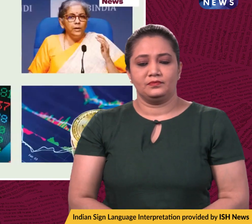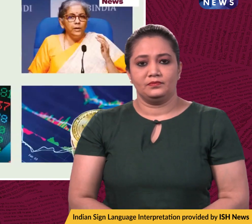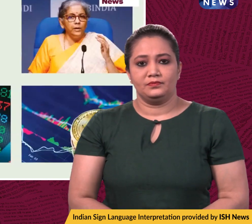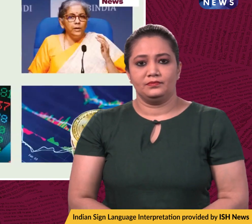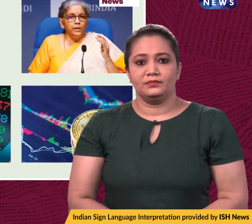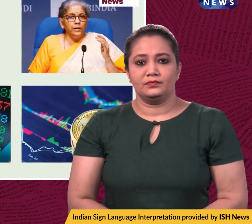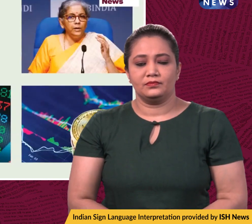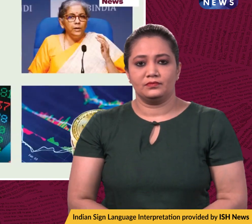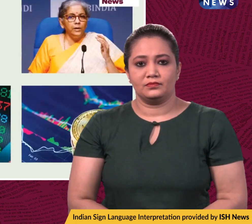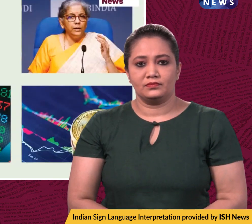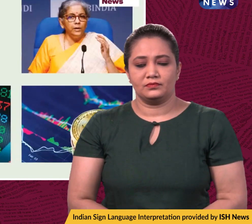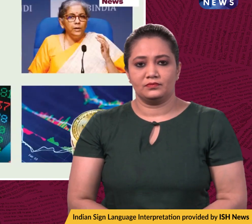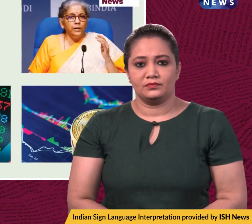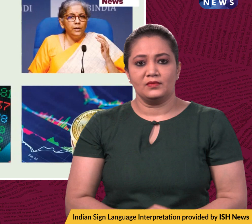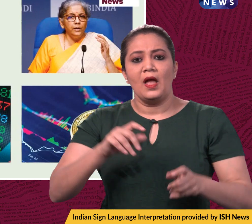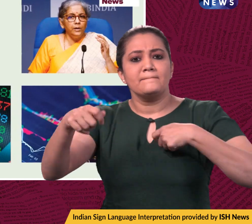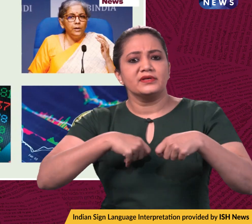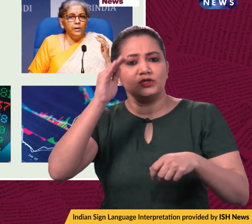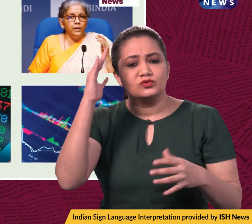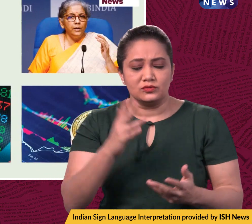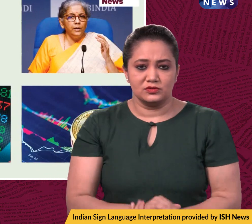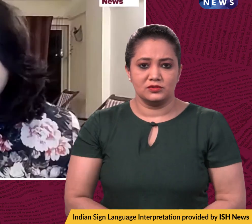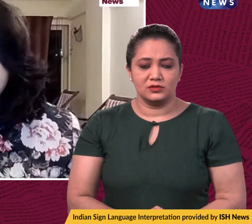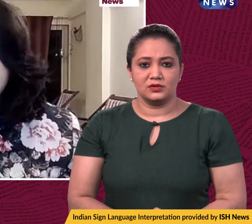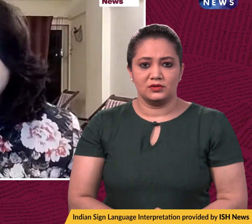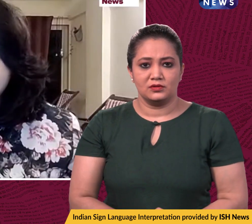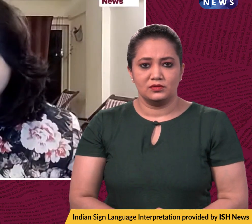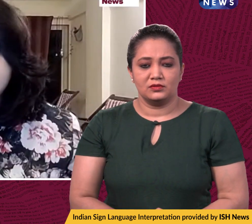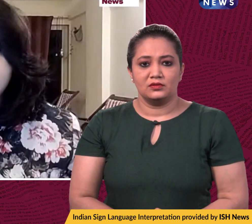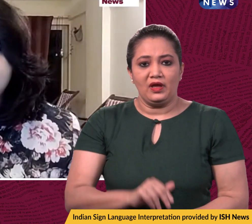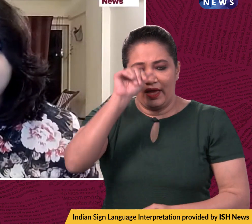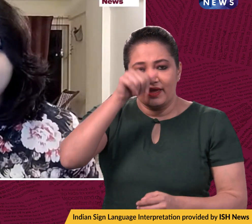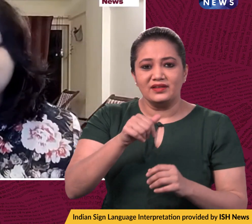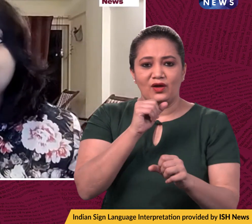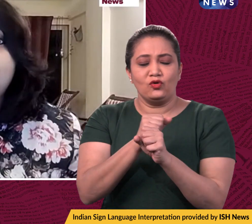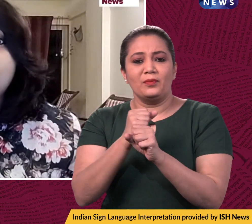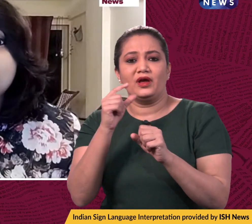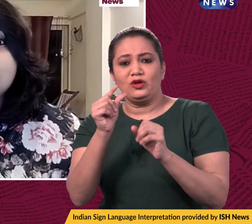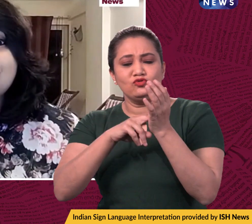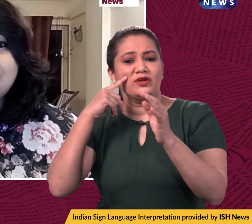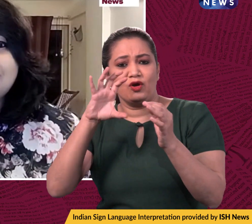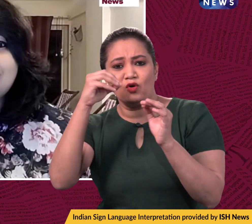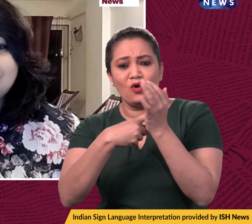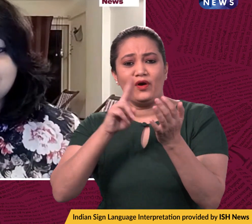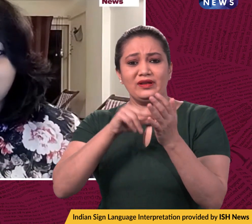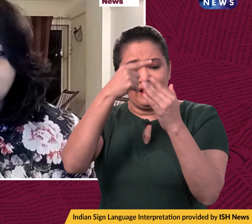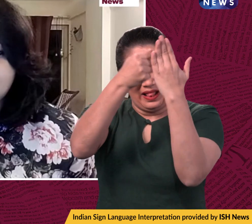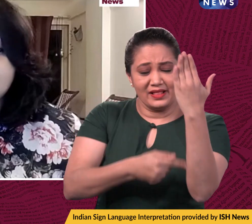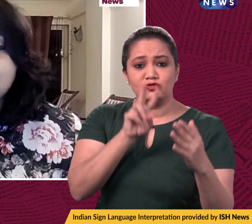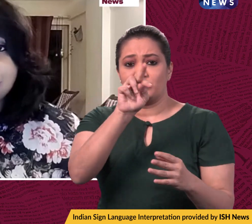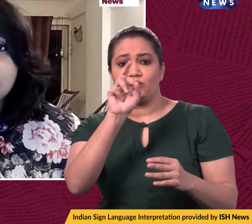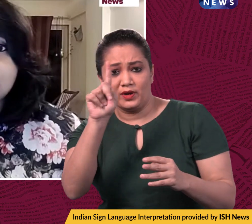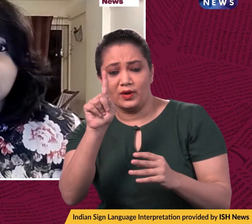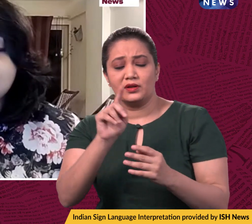An update now in the world of business. According to India Hurun Global Unicorn List 2021,